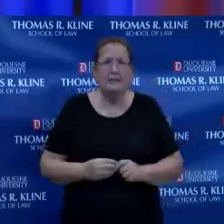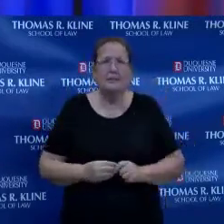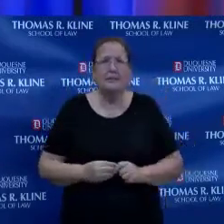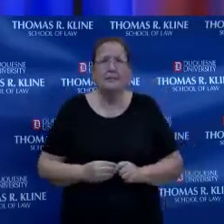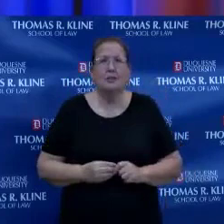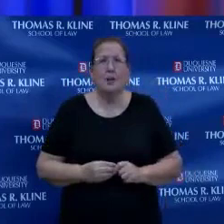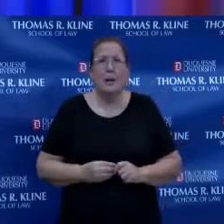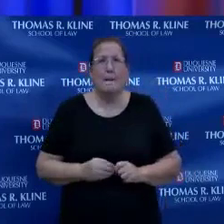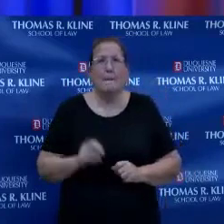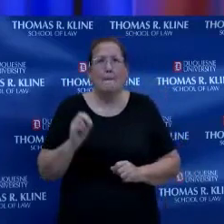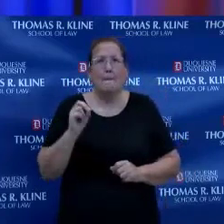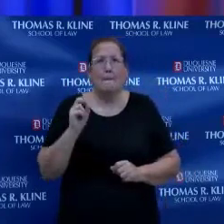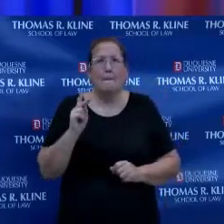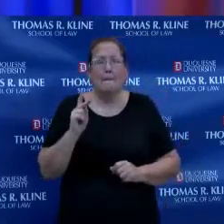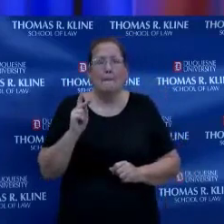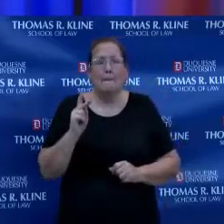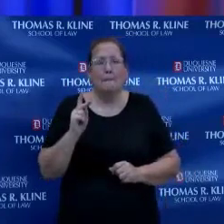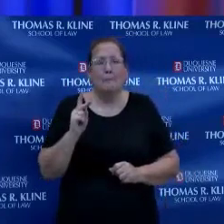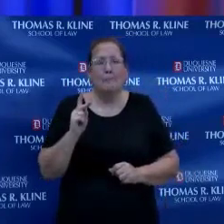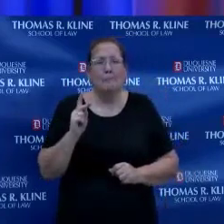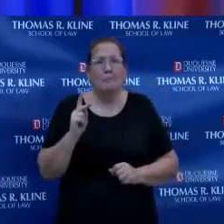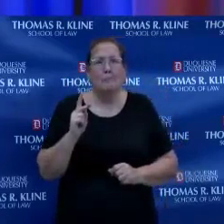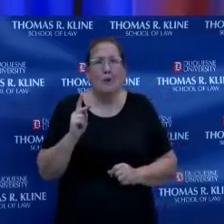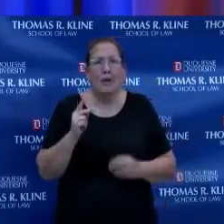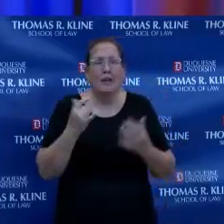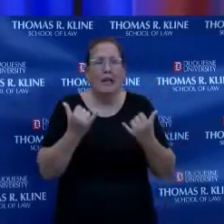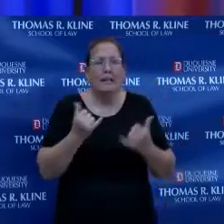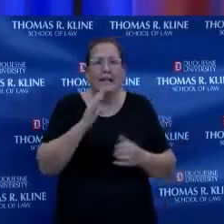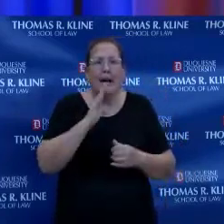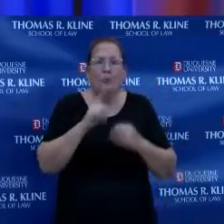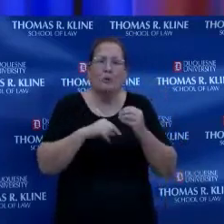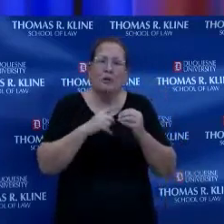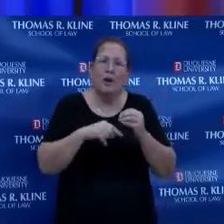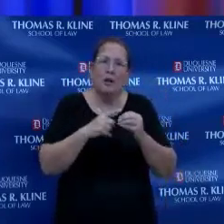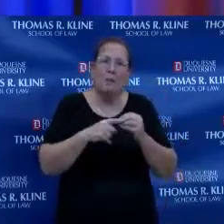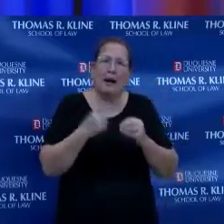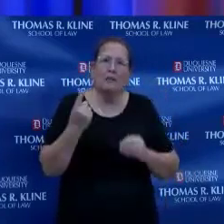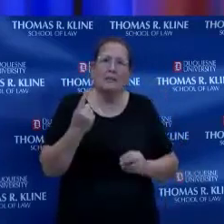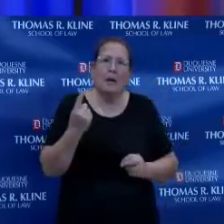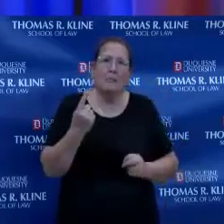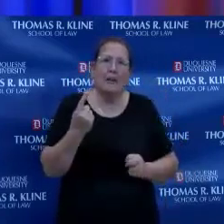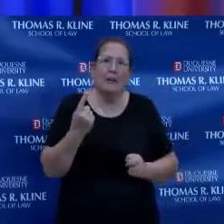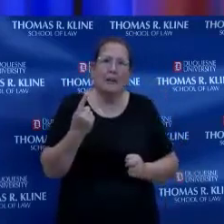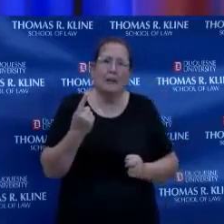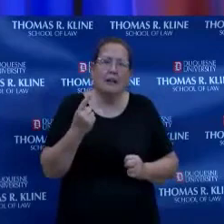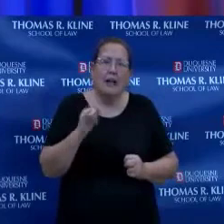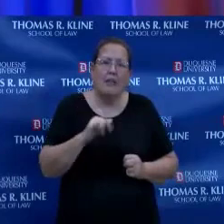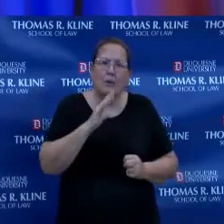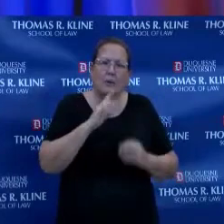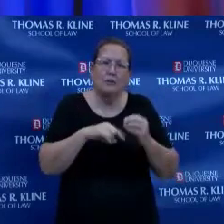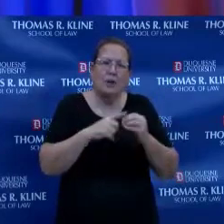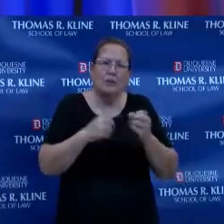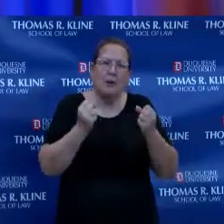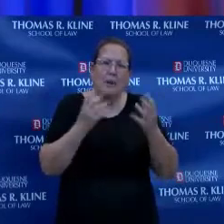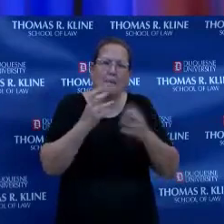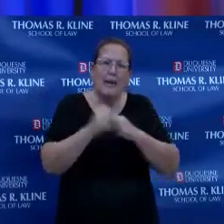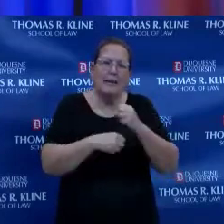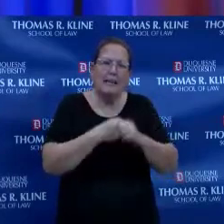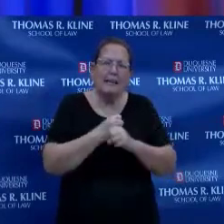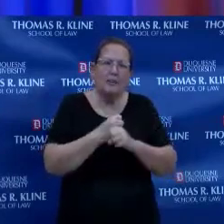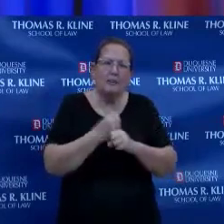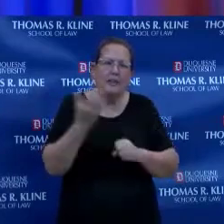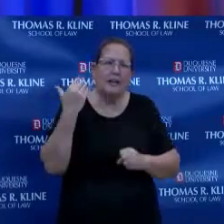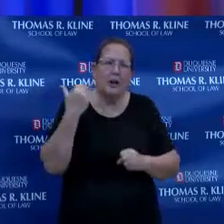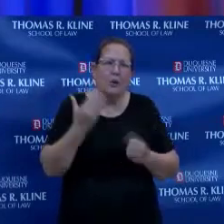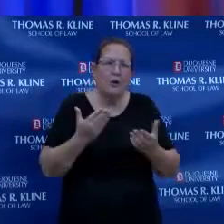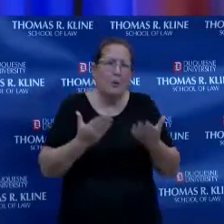Okay, now I want to talk to you about something that I wouldn't be talking about many years ago, maybe even 2 years ago,